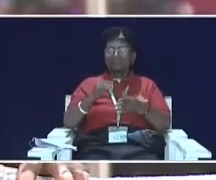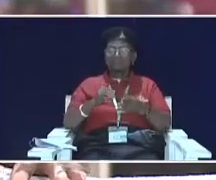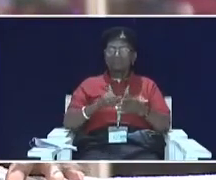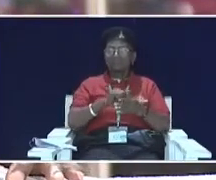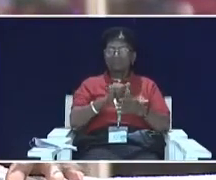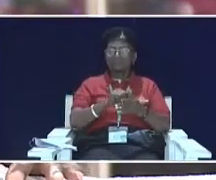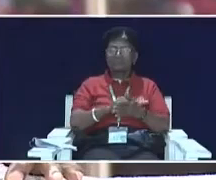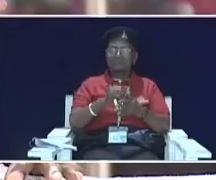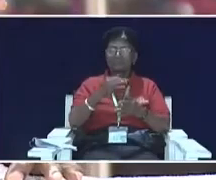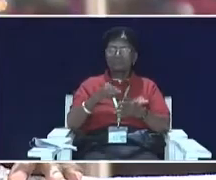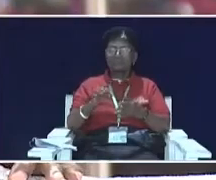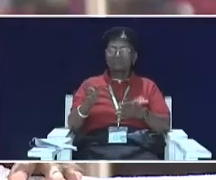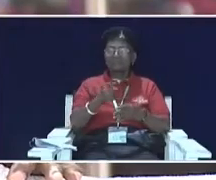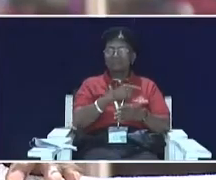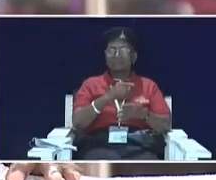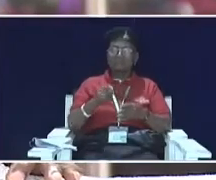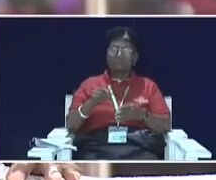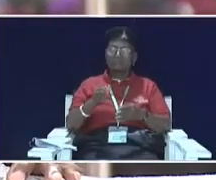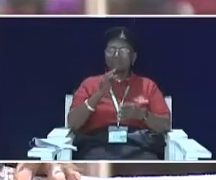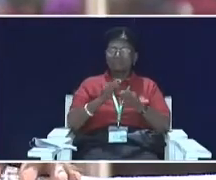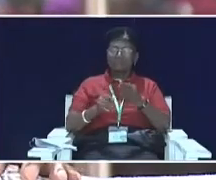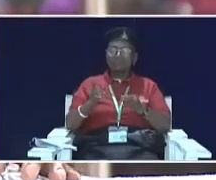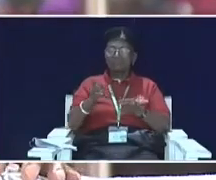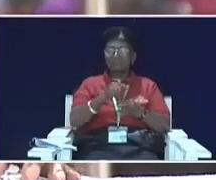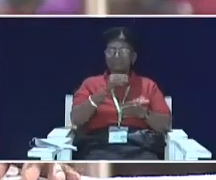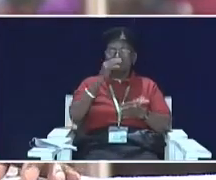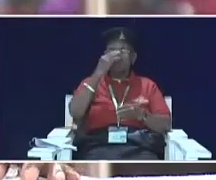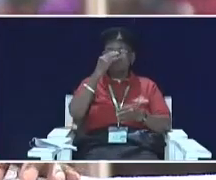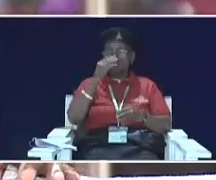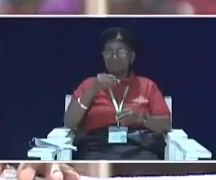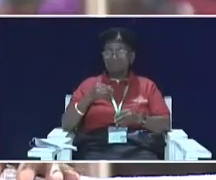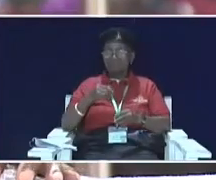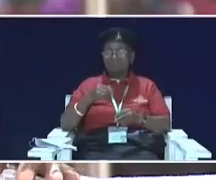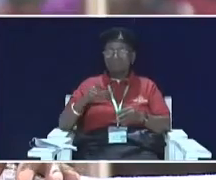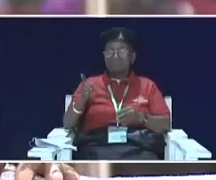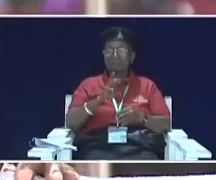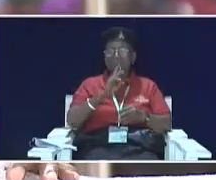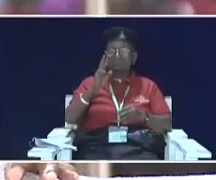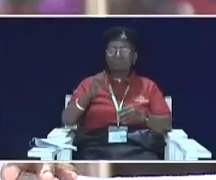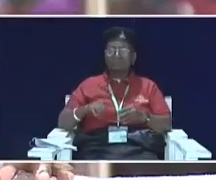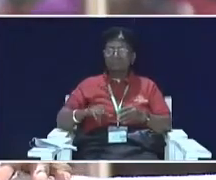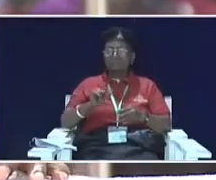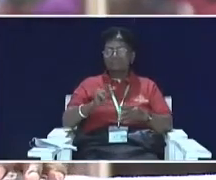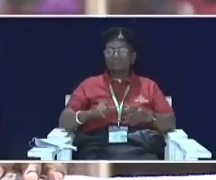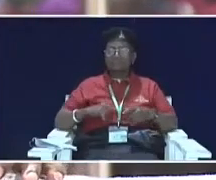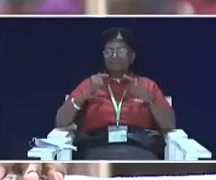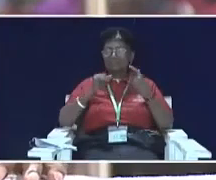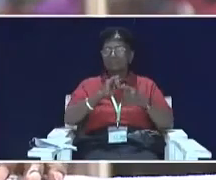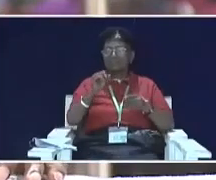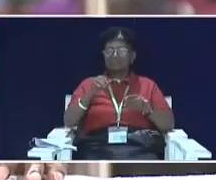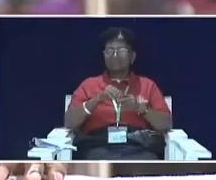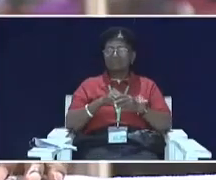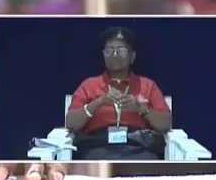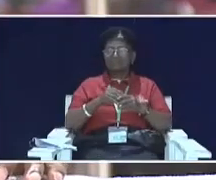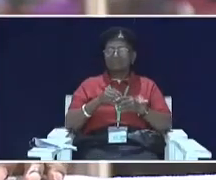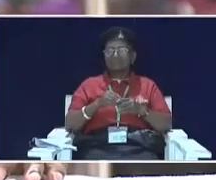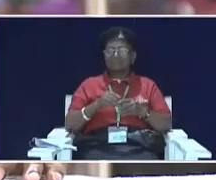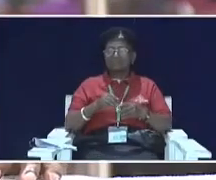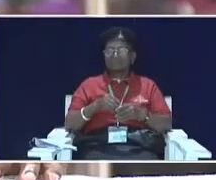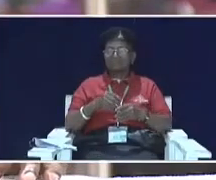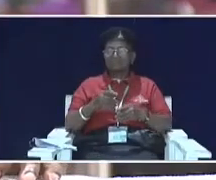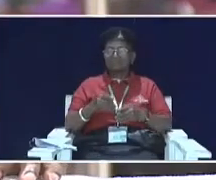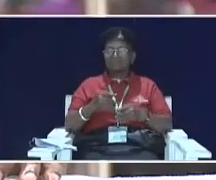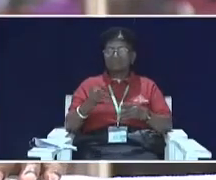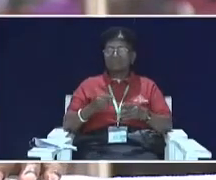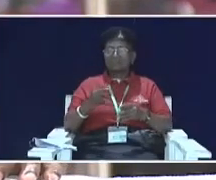those of you, you know, you are still living in sin, but you want Jesus Christ to save your soul and wash away